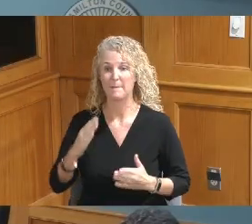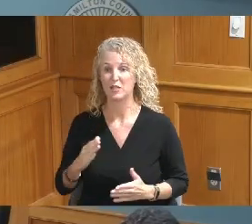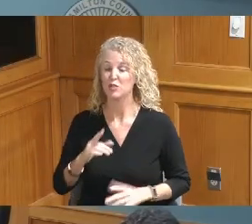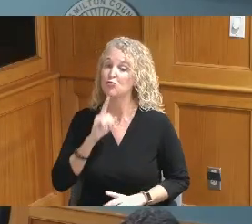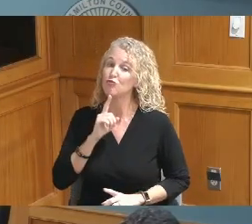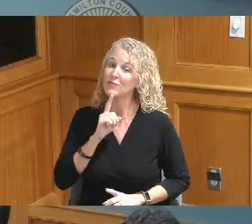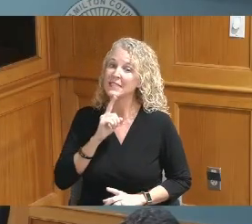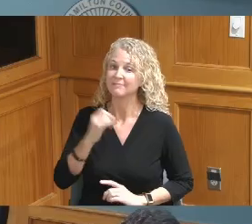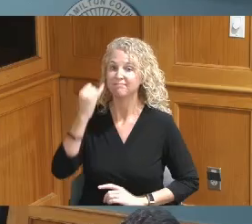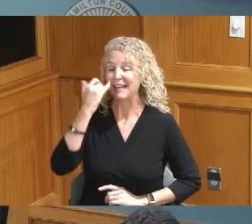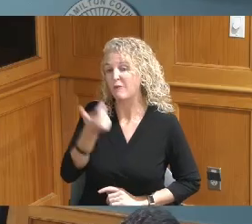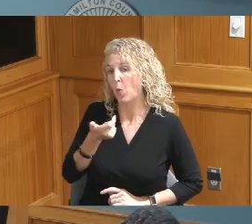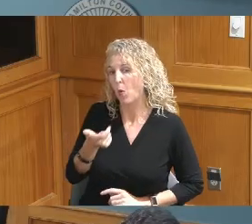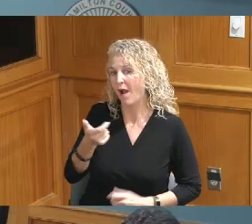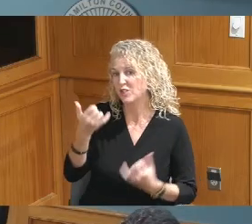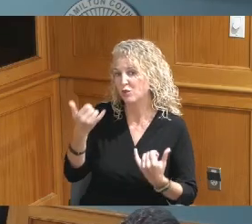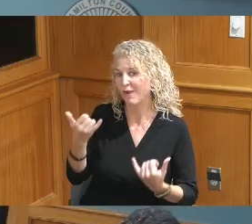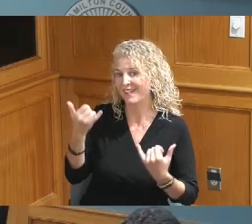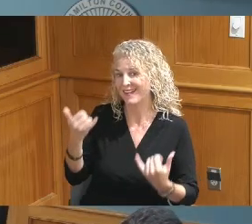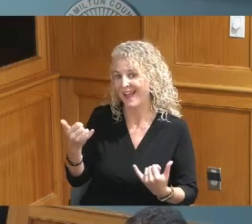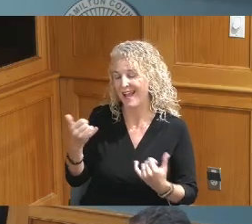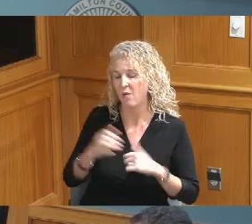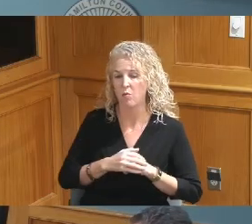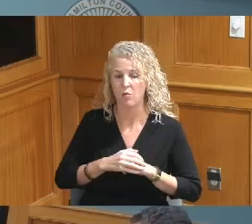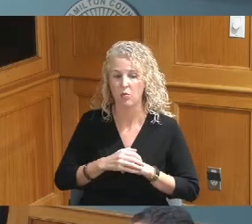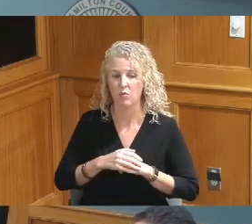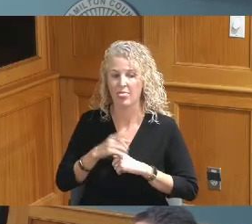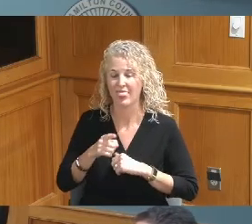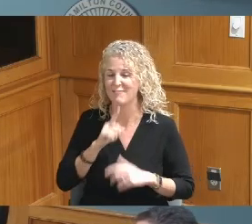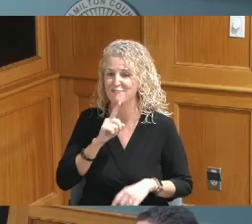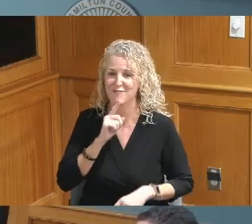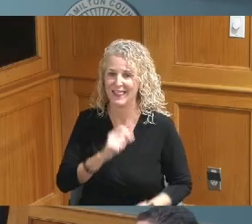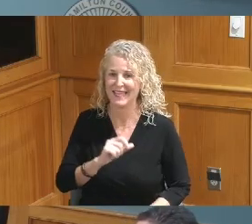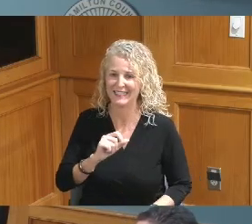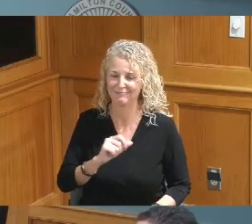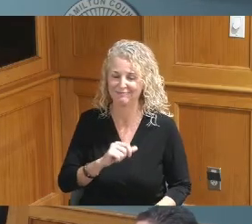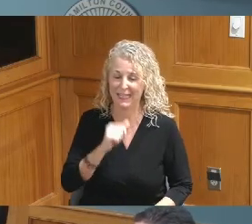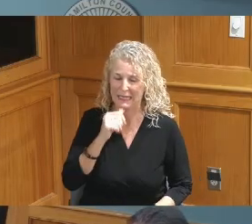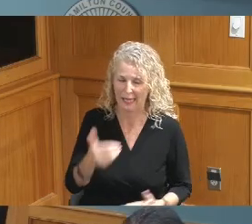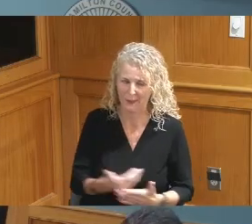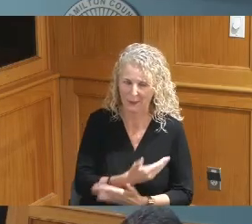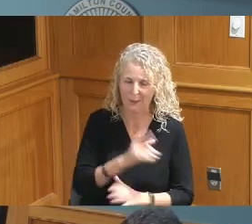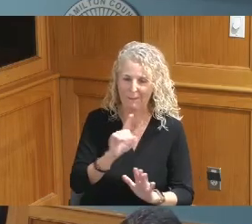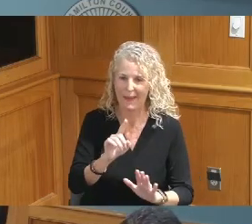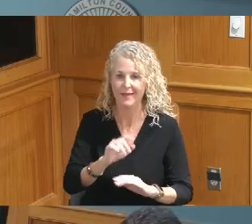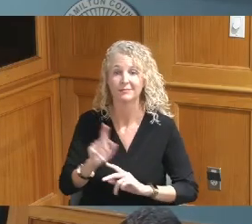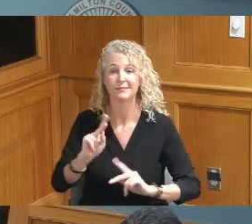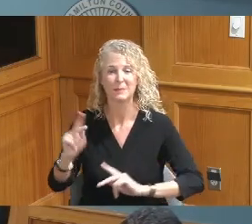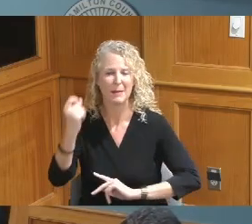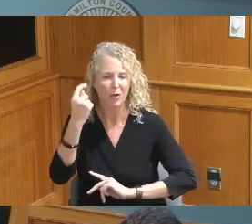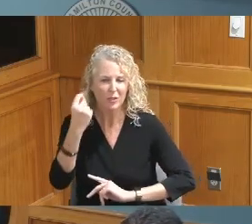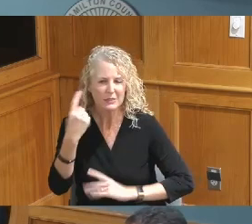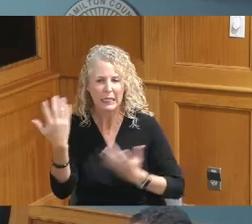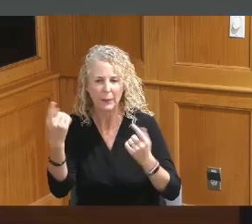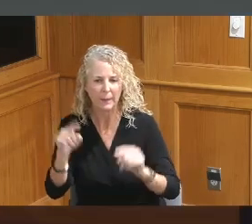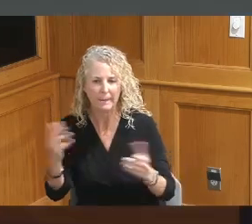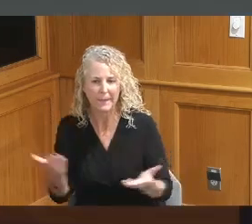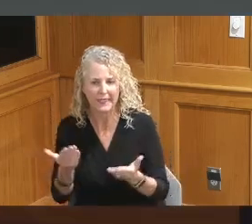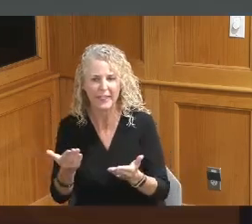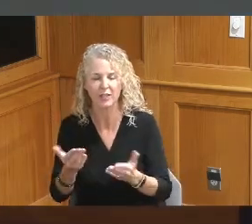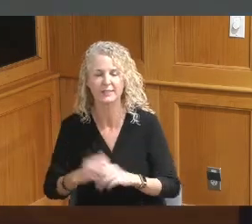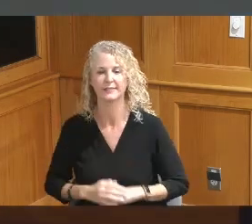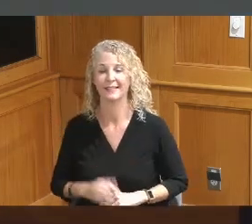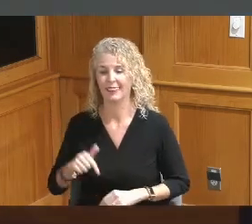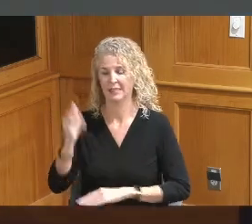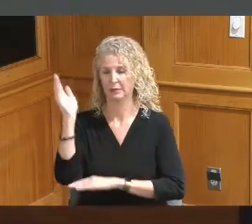mainly for folks who are watching at home, because this is old news for the board, but just so folks understand the context of this